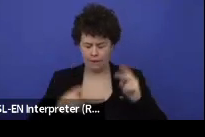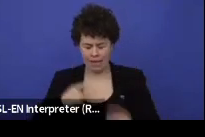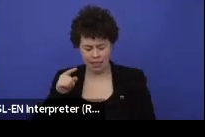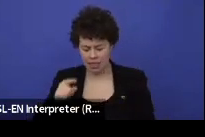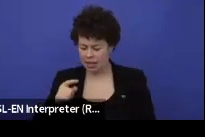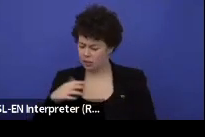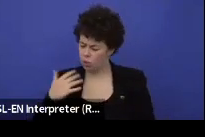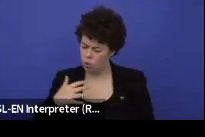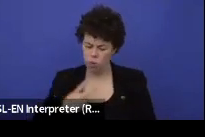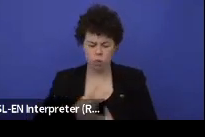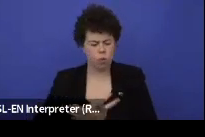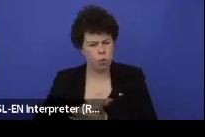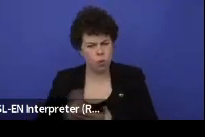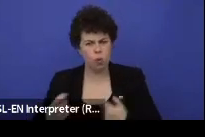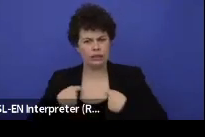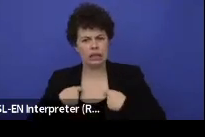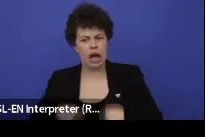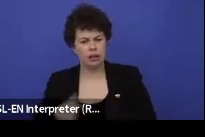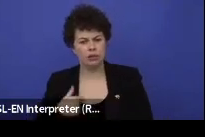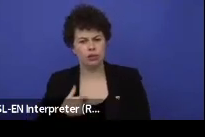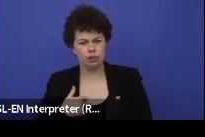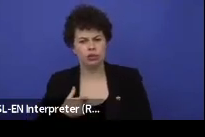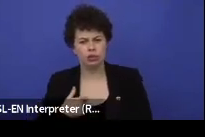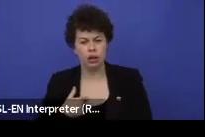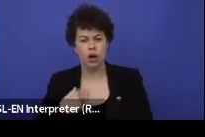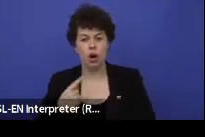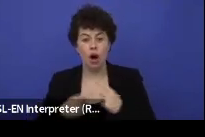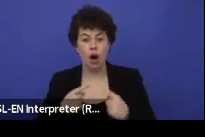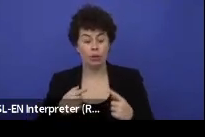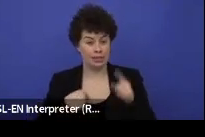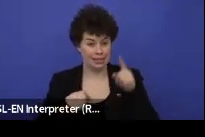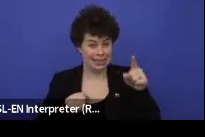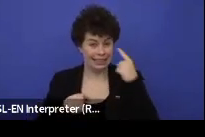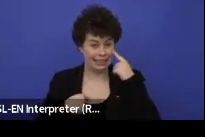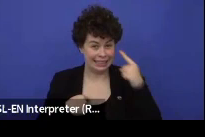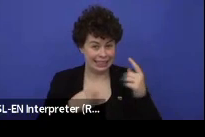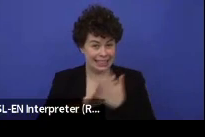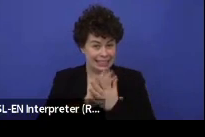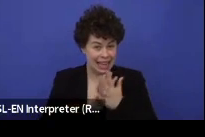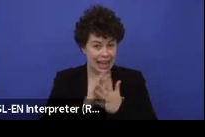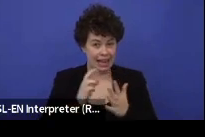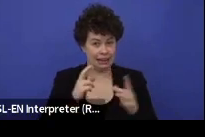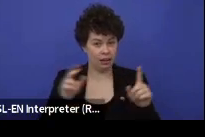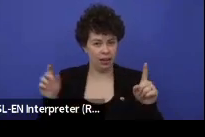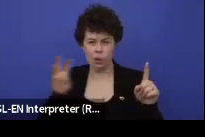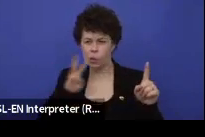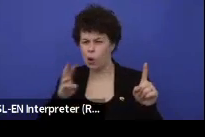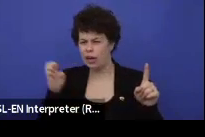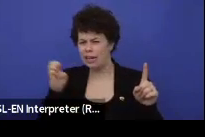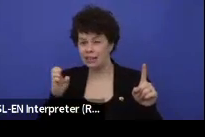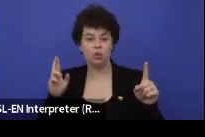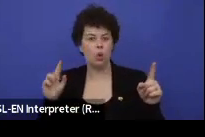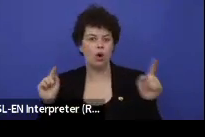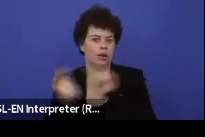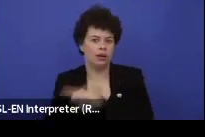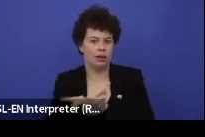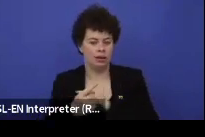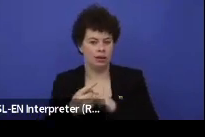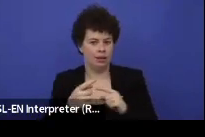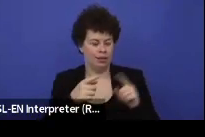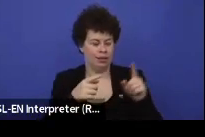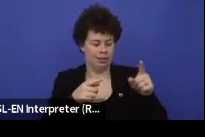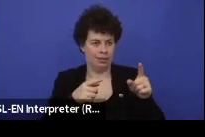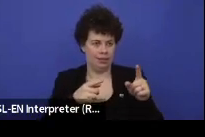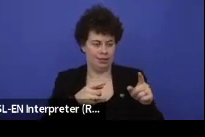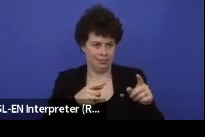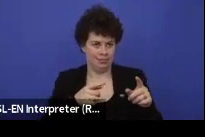really tiring. They're constantly searching for the kind of lexicon all the time. And that really shows